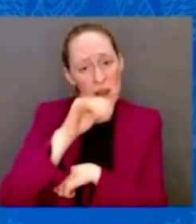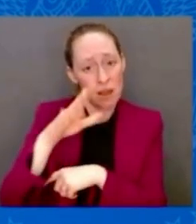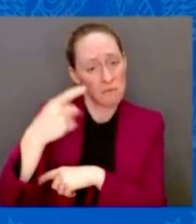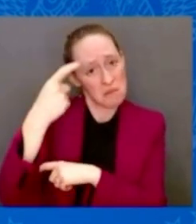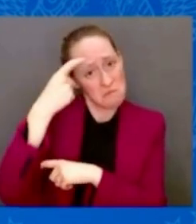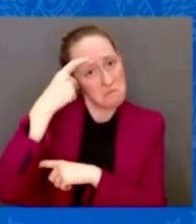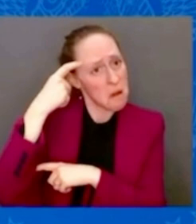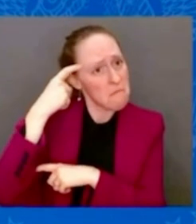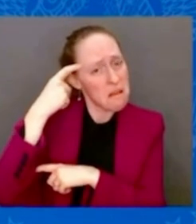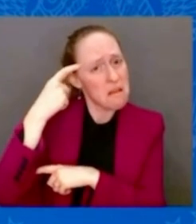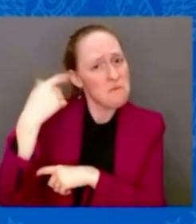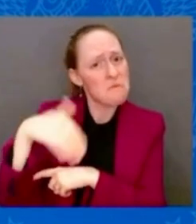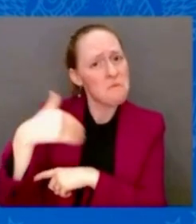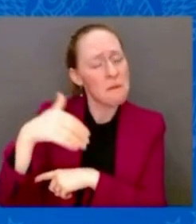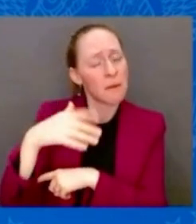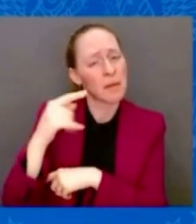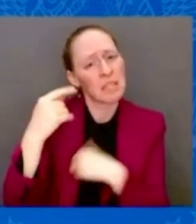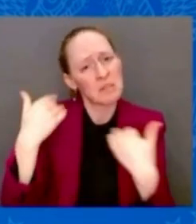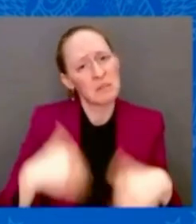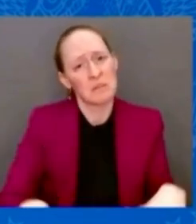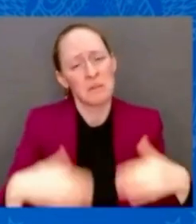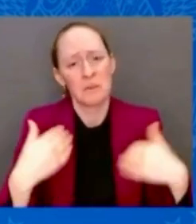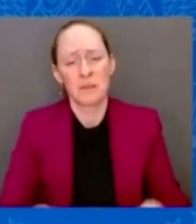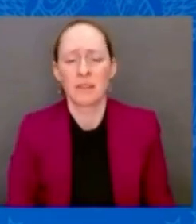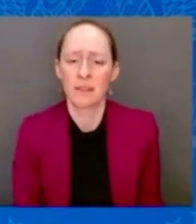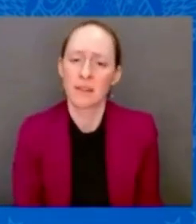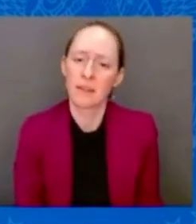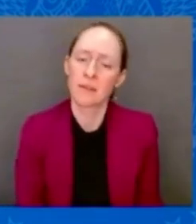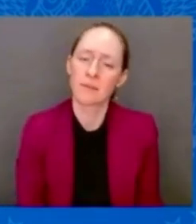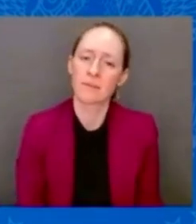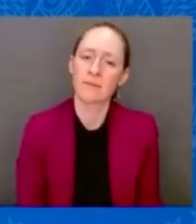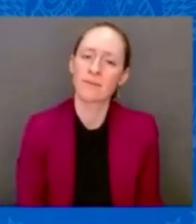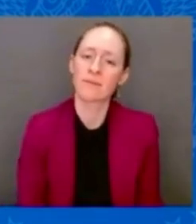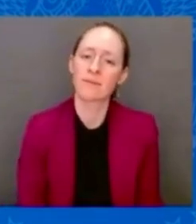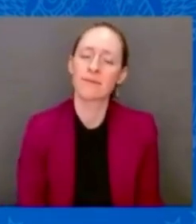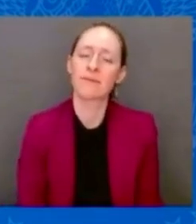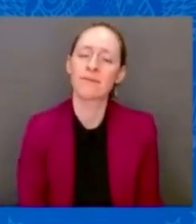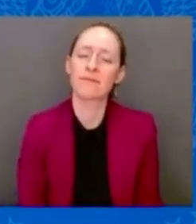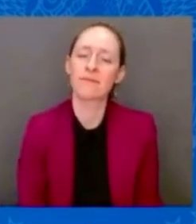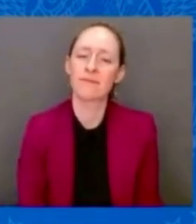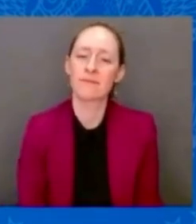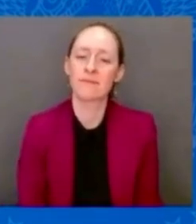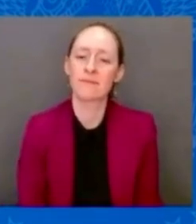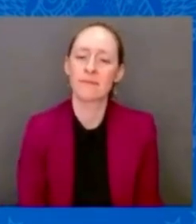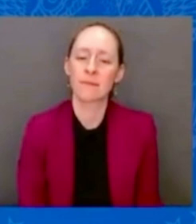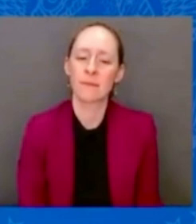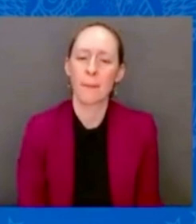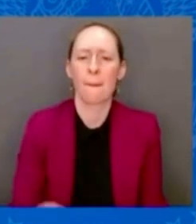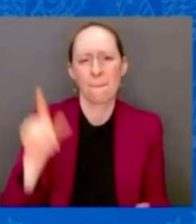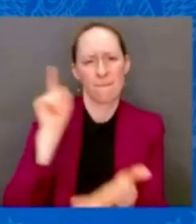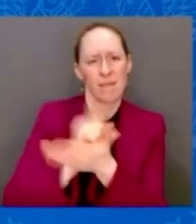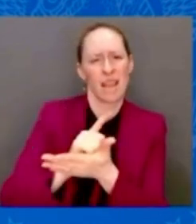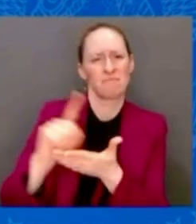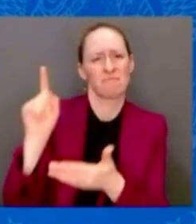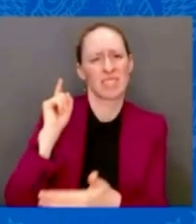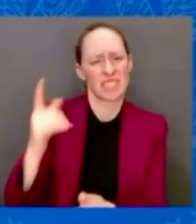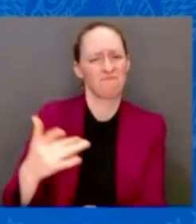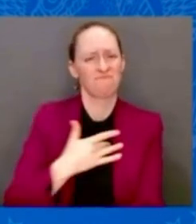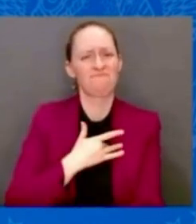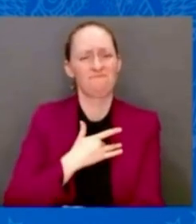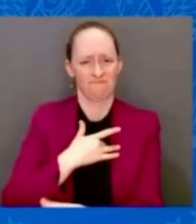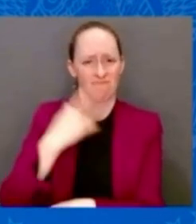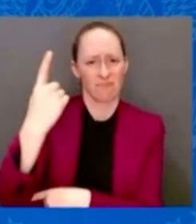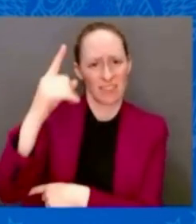own, or you lost, excuse me, one of your own, in a four-alarm and fire in Buffalo, firefighter Jason